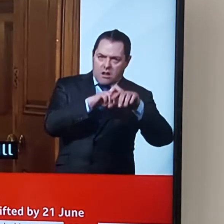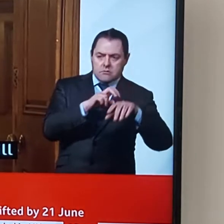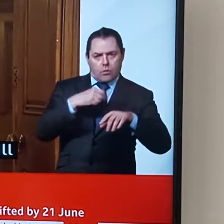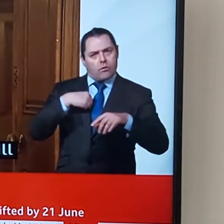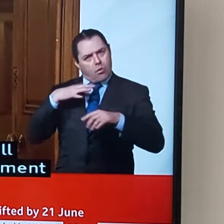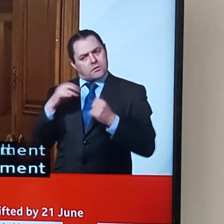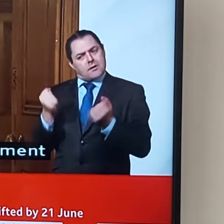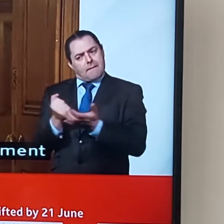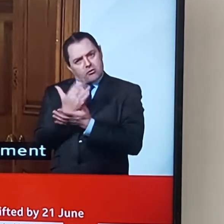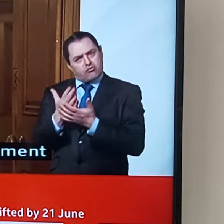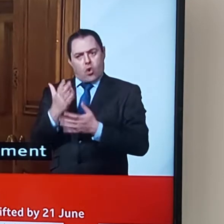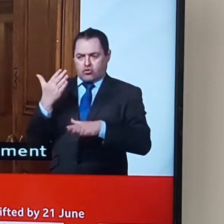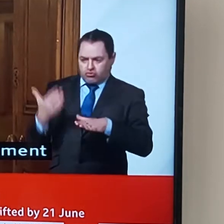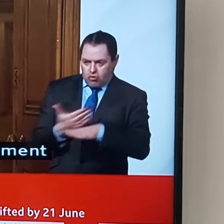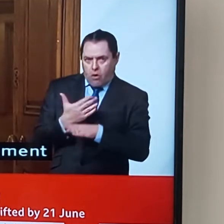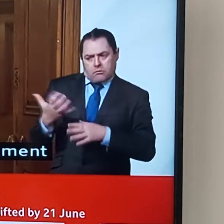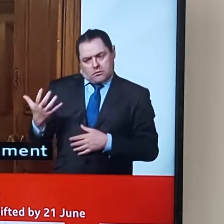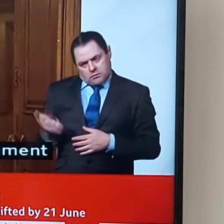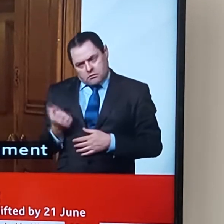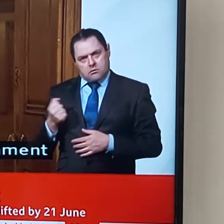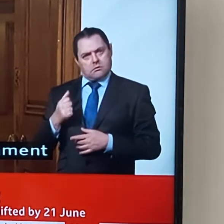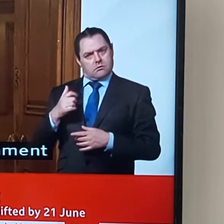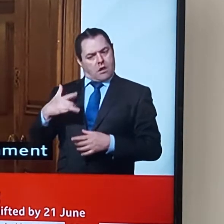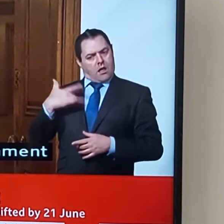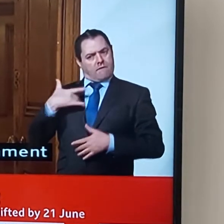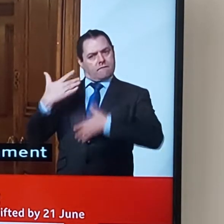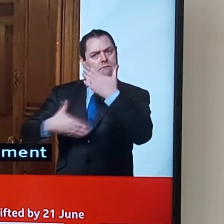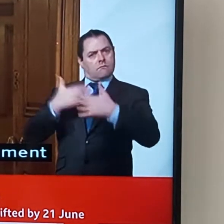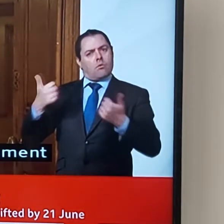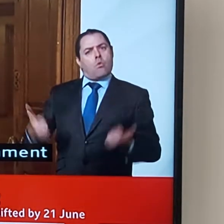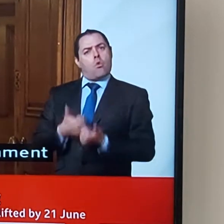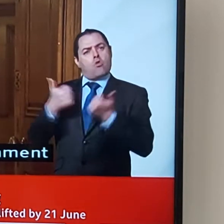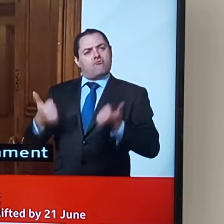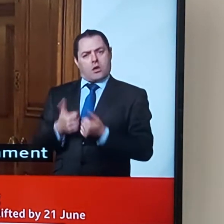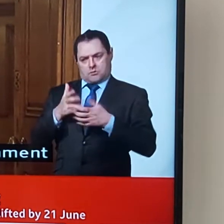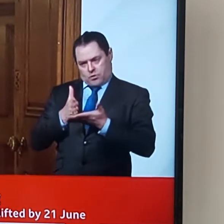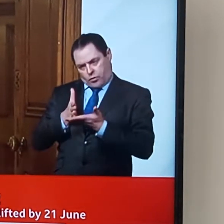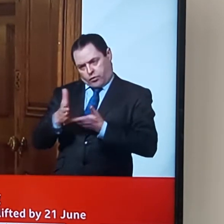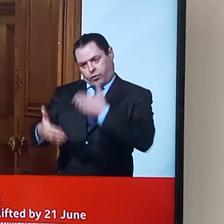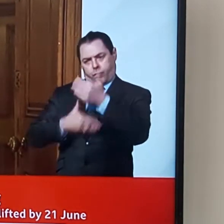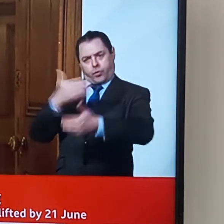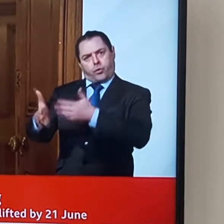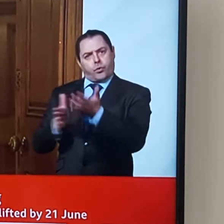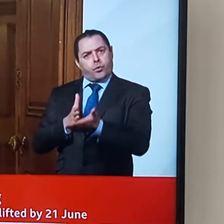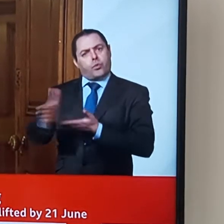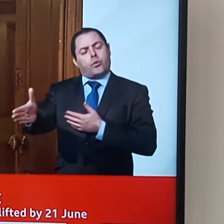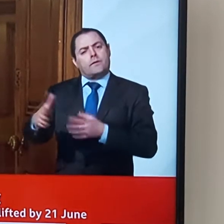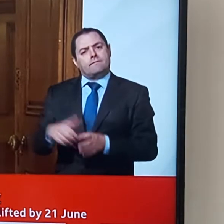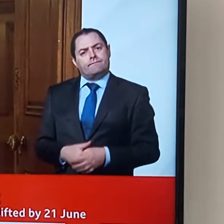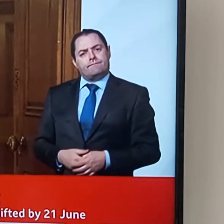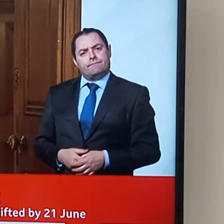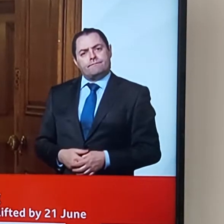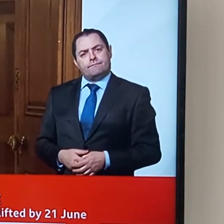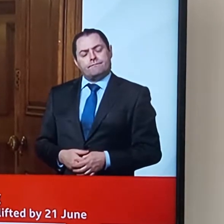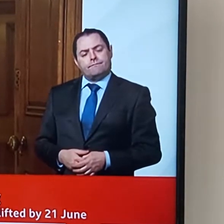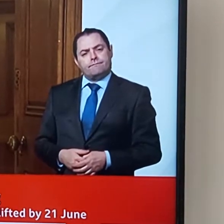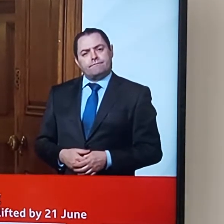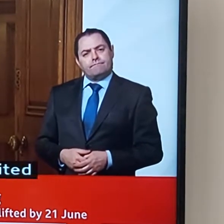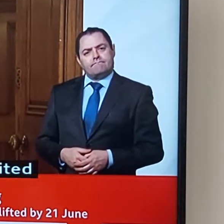jobs and livelihoods across our whole United Kingdom for the duration of the pandemic. And I know